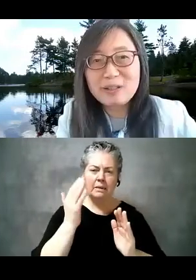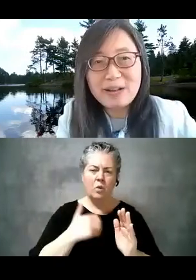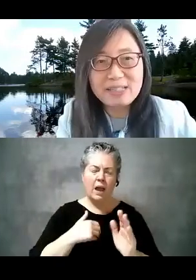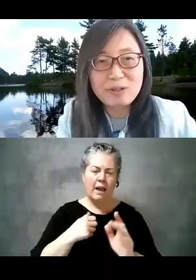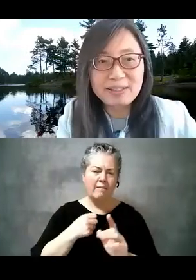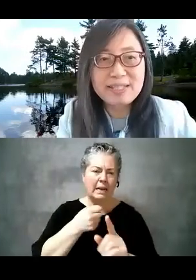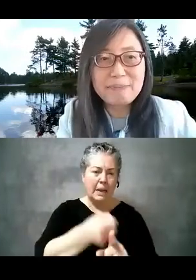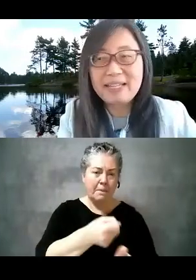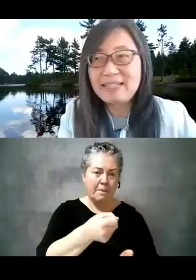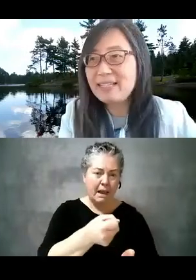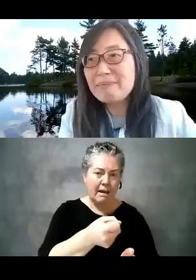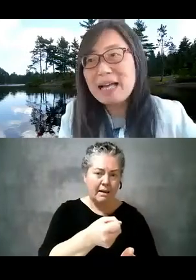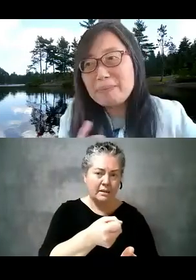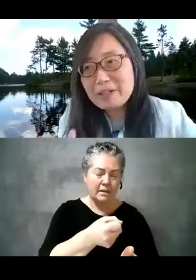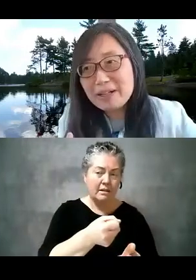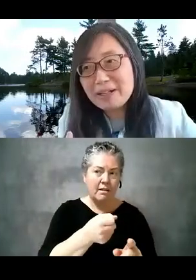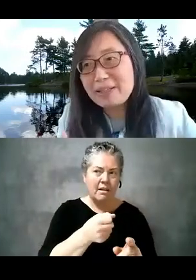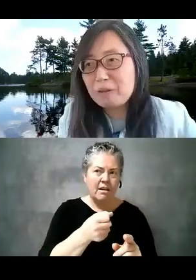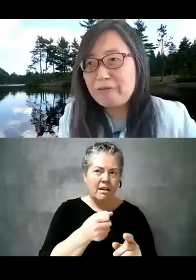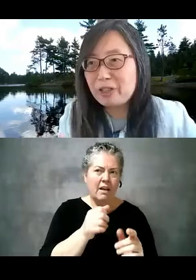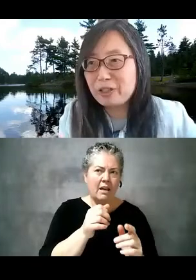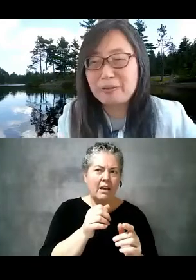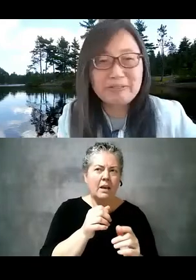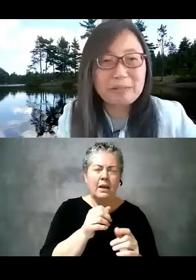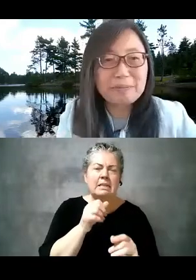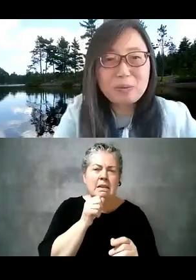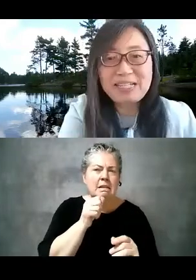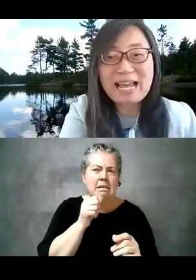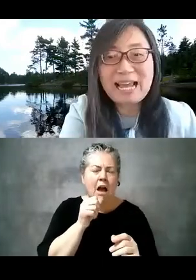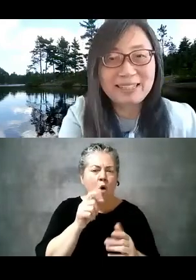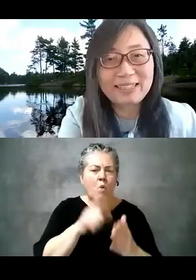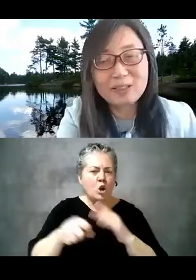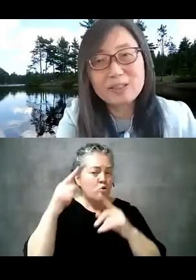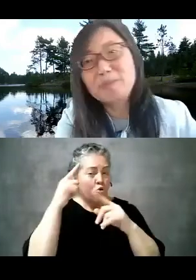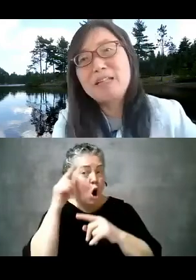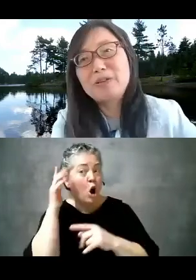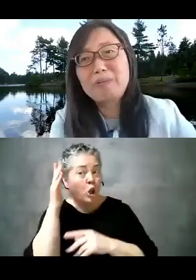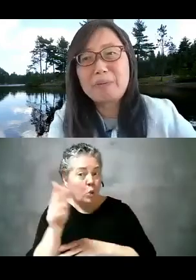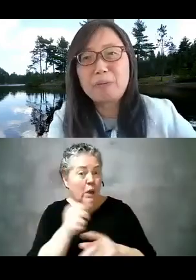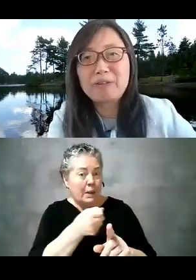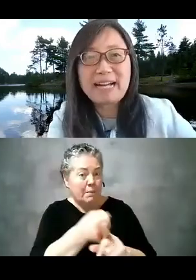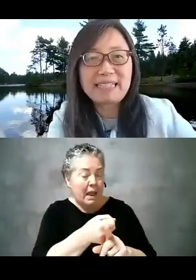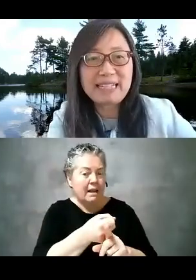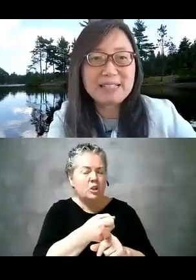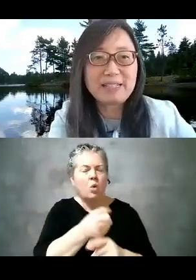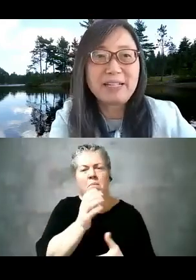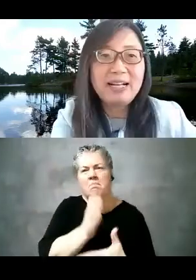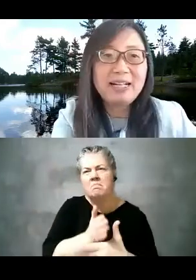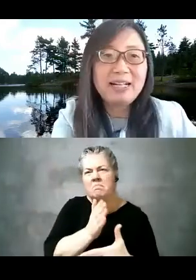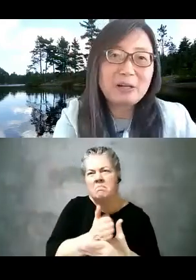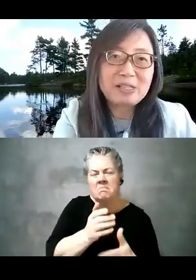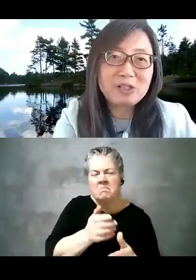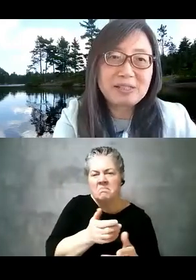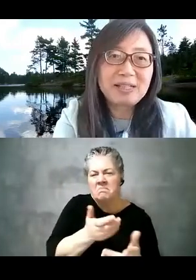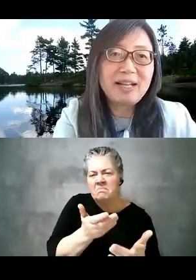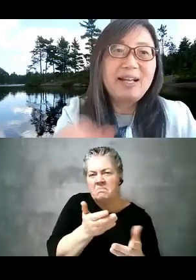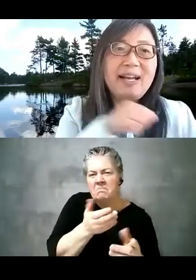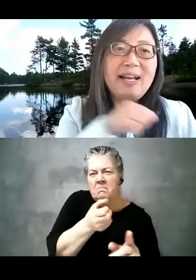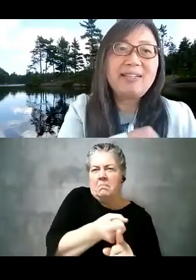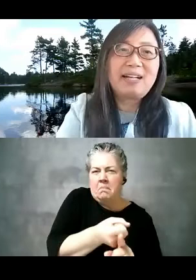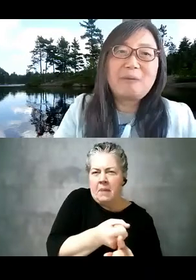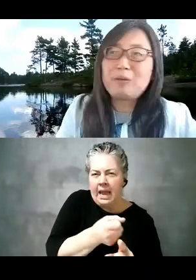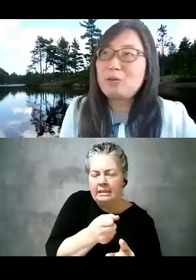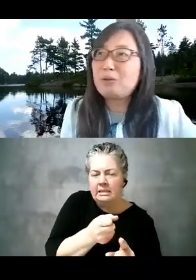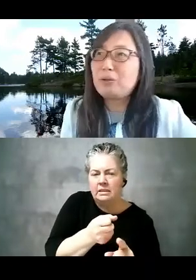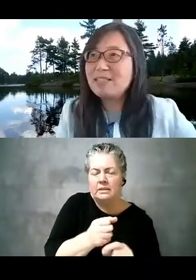initially theorized or anticipated, it might be because the professional development was lacking, so the moderator may provide an answer to that question.